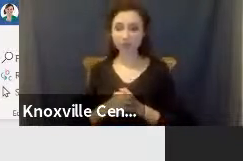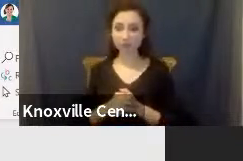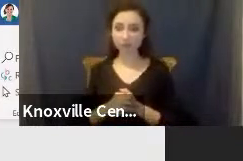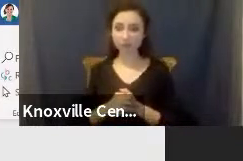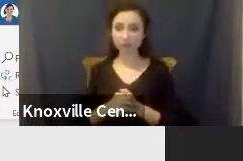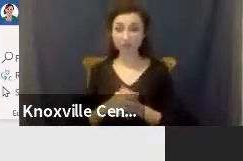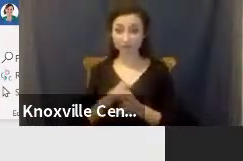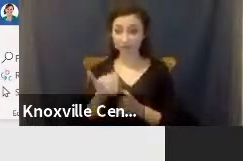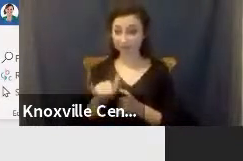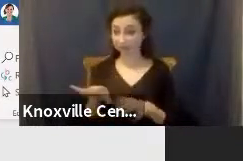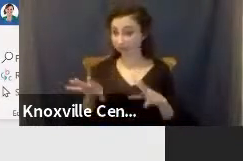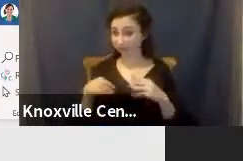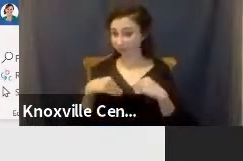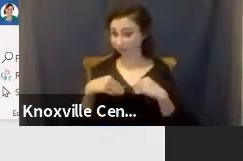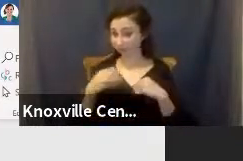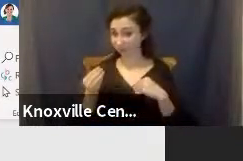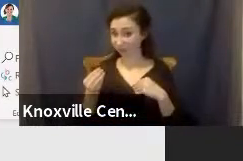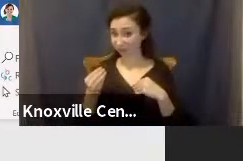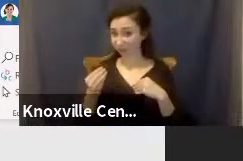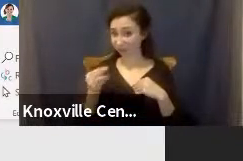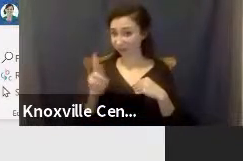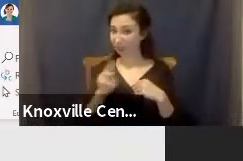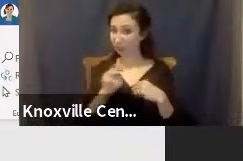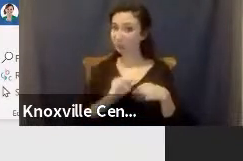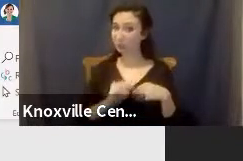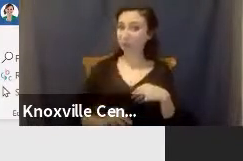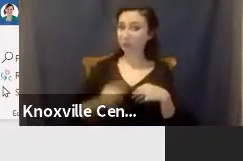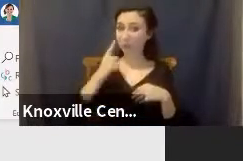Is that okay with you, Mr. Mayor, as the seconder?